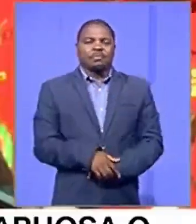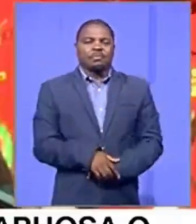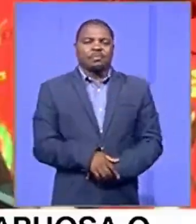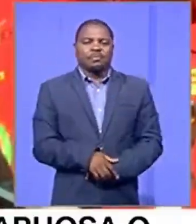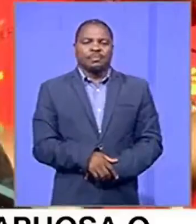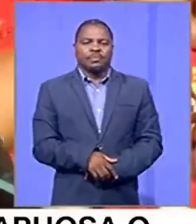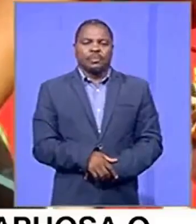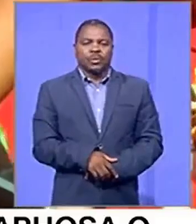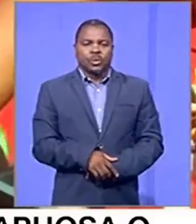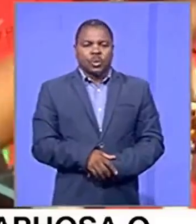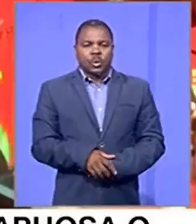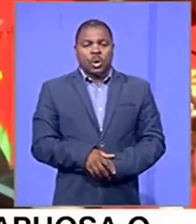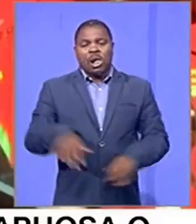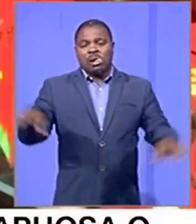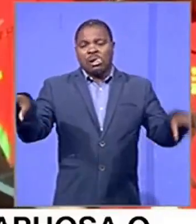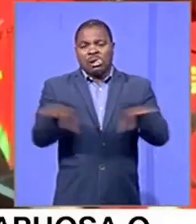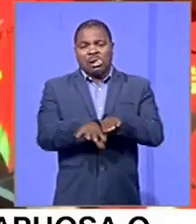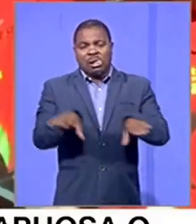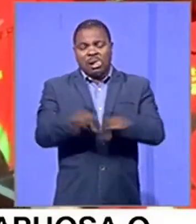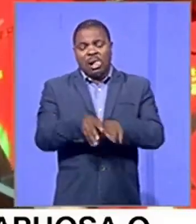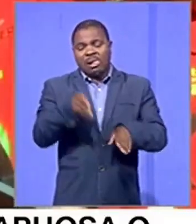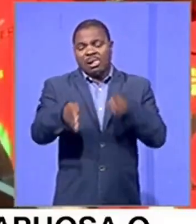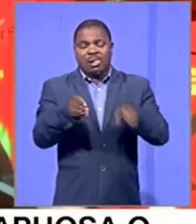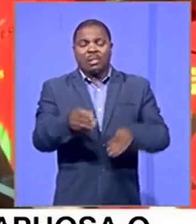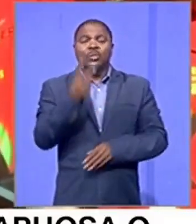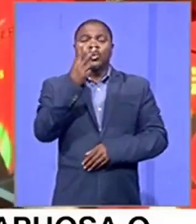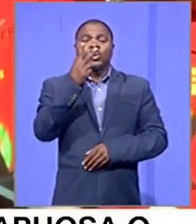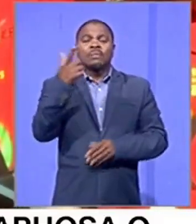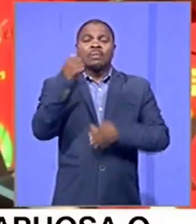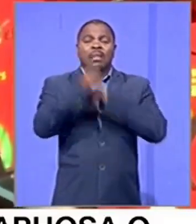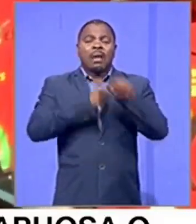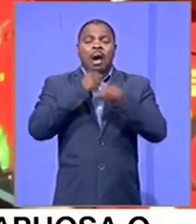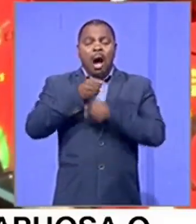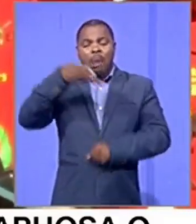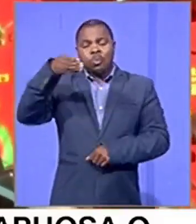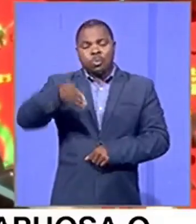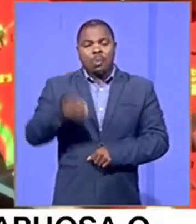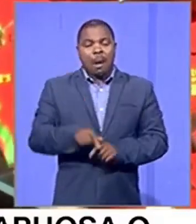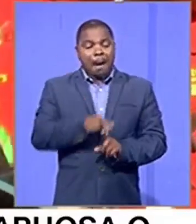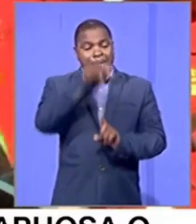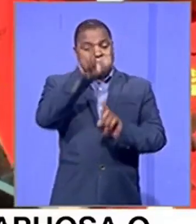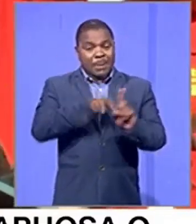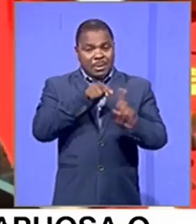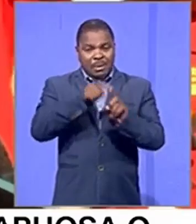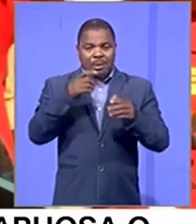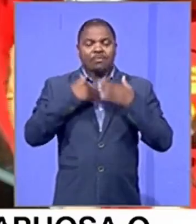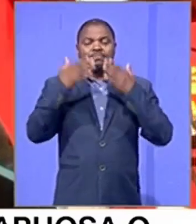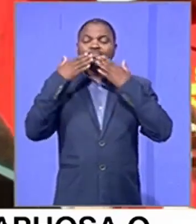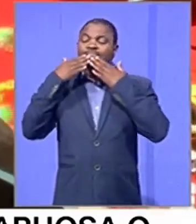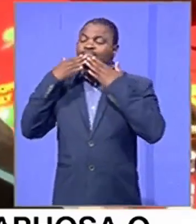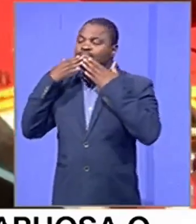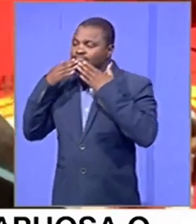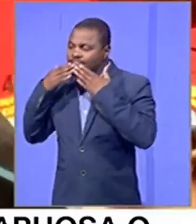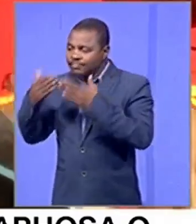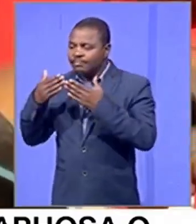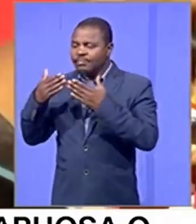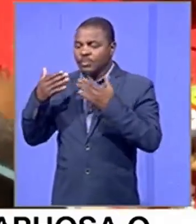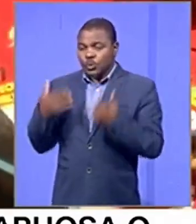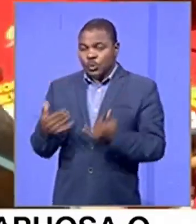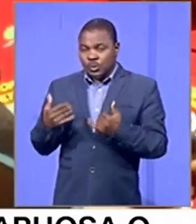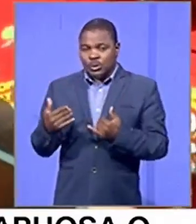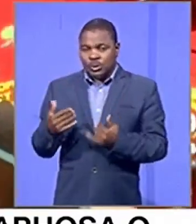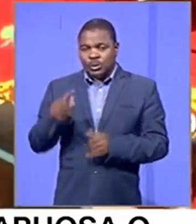bona. Re dutse le togotogo ya 27 years and the person o ke motlongo mo leboga ke nka se lebale go mo leboga